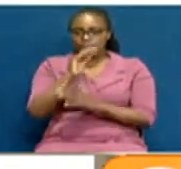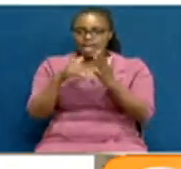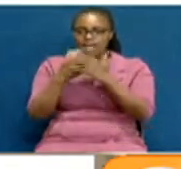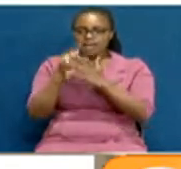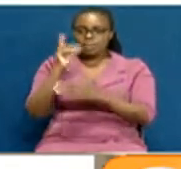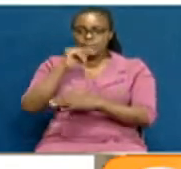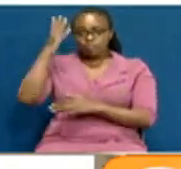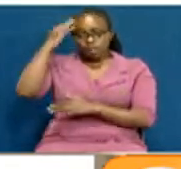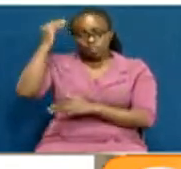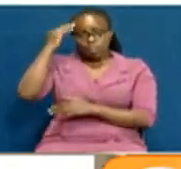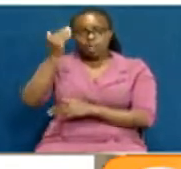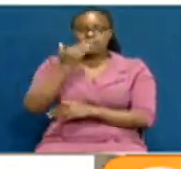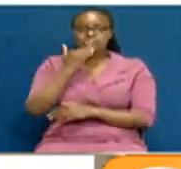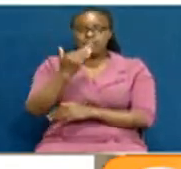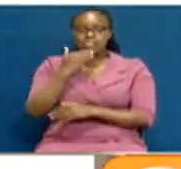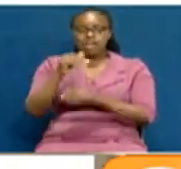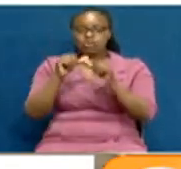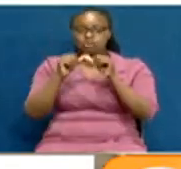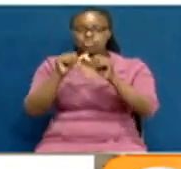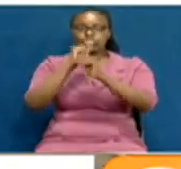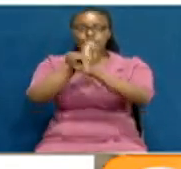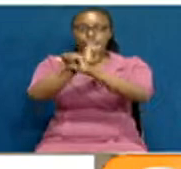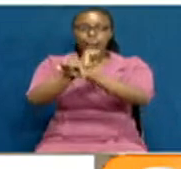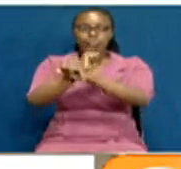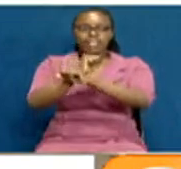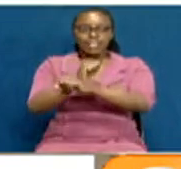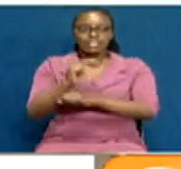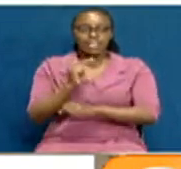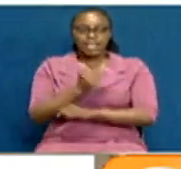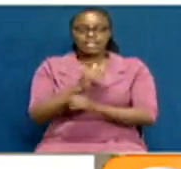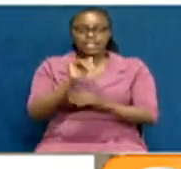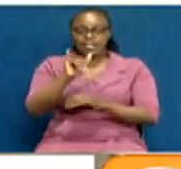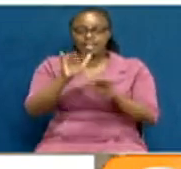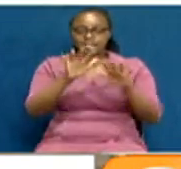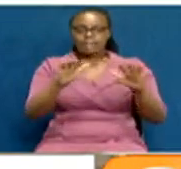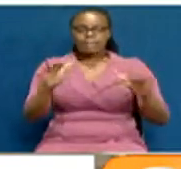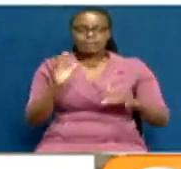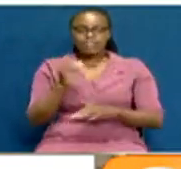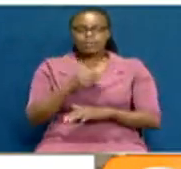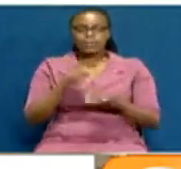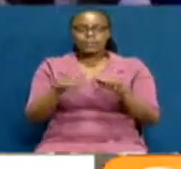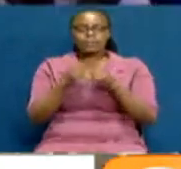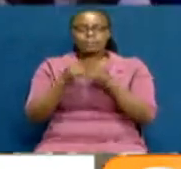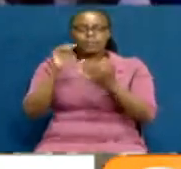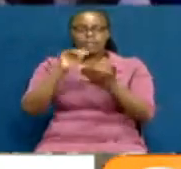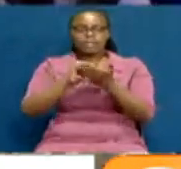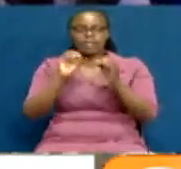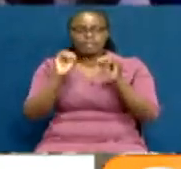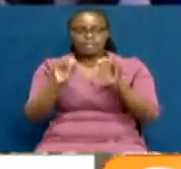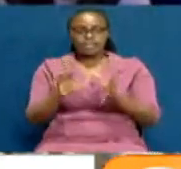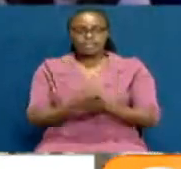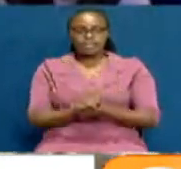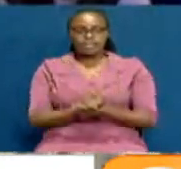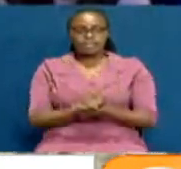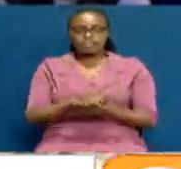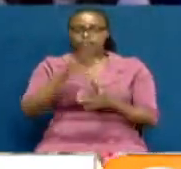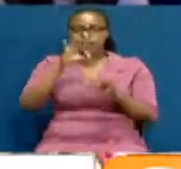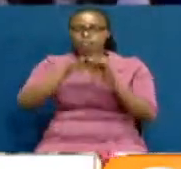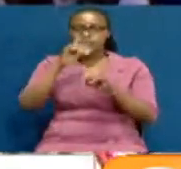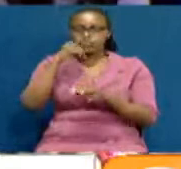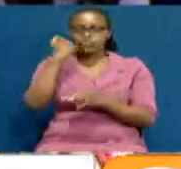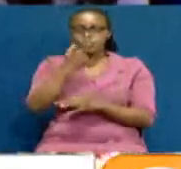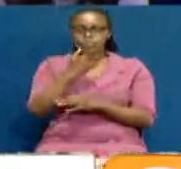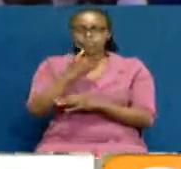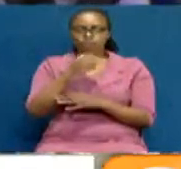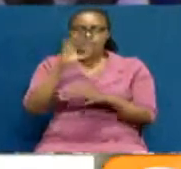Hiyo ni asante endelea kuturindia. Hiyo soko yetu ya miraa isiharibike tena. Kura ni fadhali.